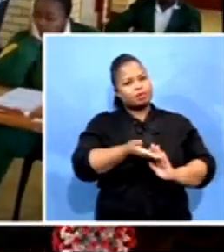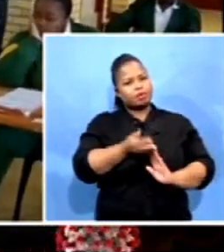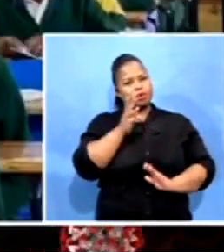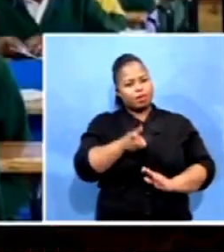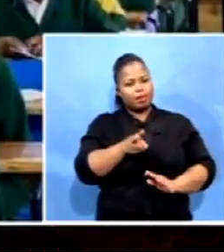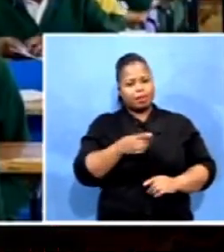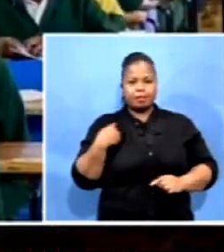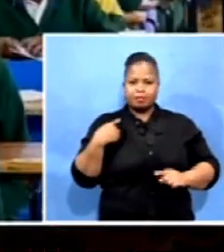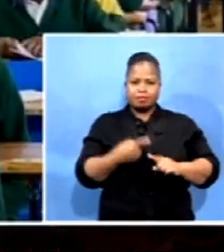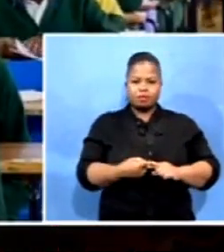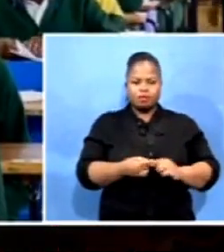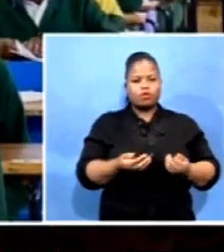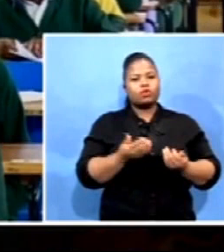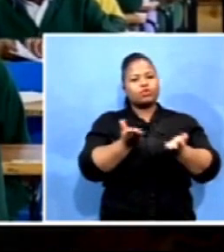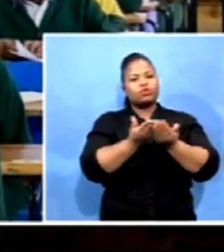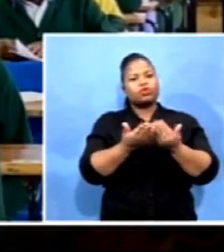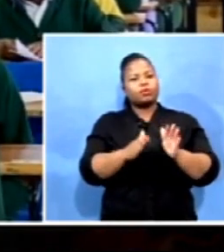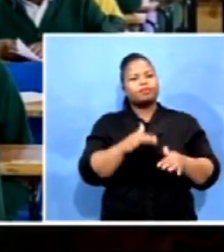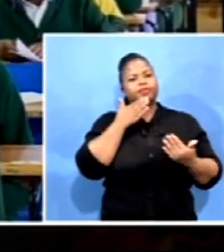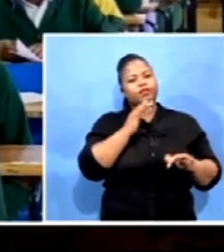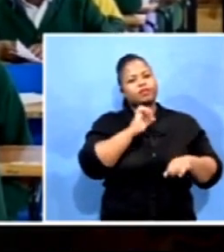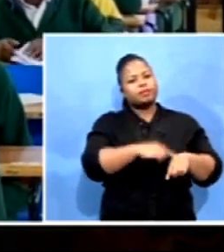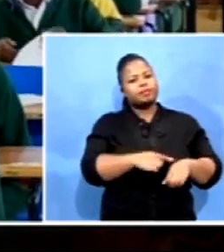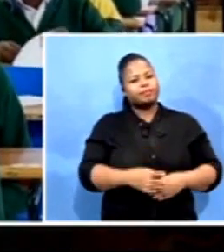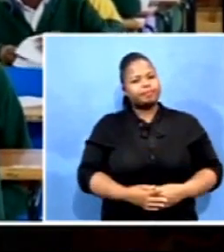schools. Thank you very much indeed for your time. Thank you so